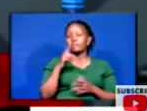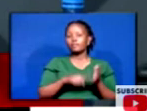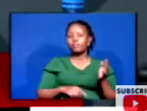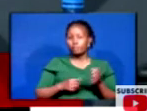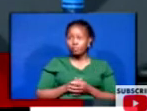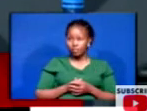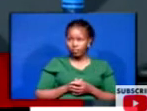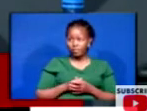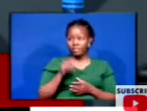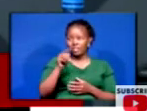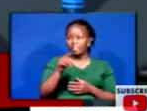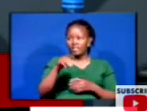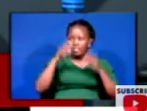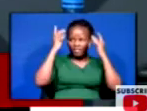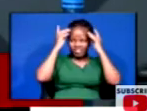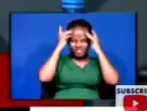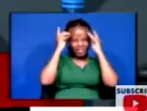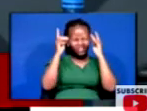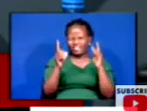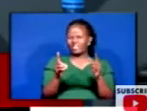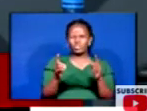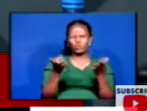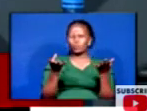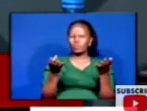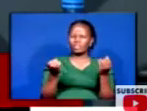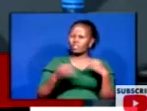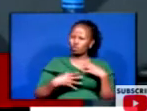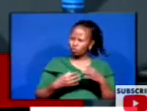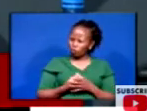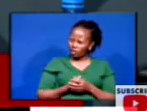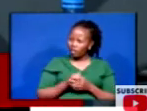this decision was also was equally a shocker, because when you look at